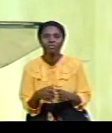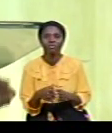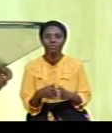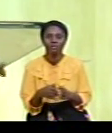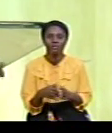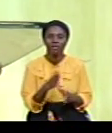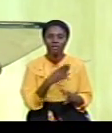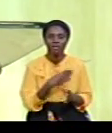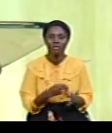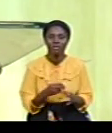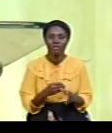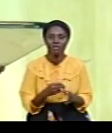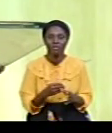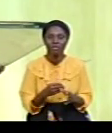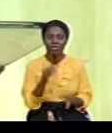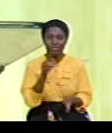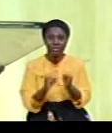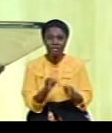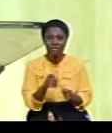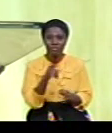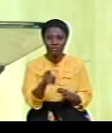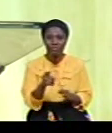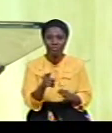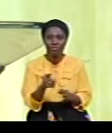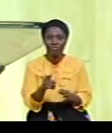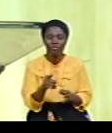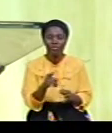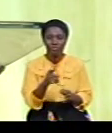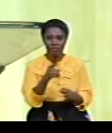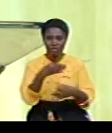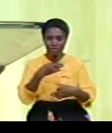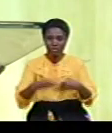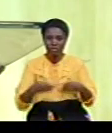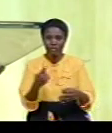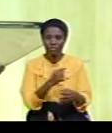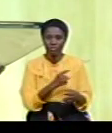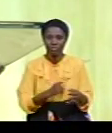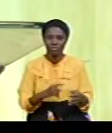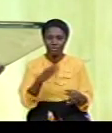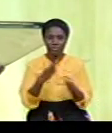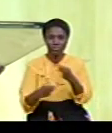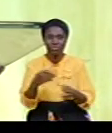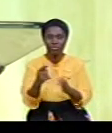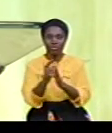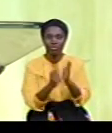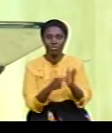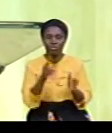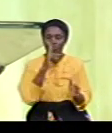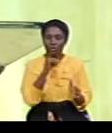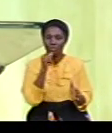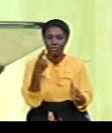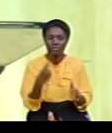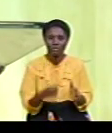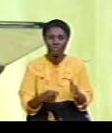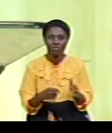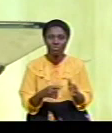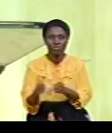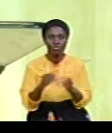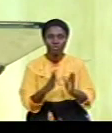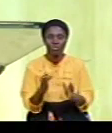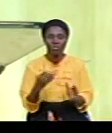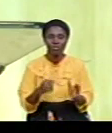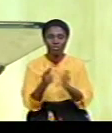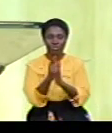the law. But if thou judge the law, thou art not a doer of the law. And in chapter 5 and in verse